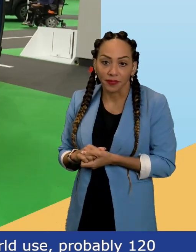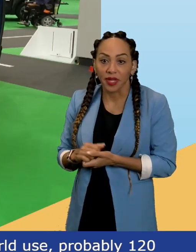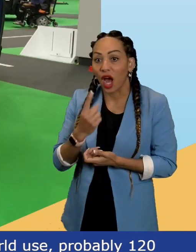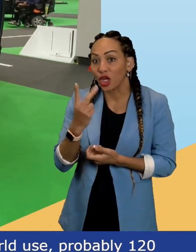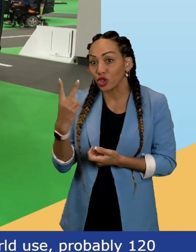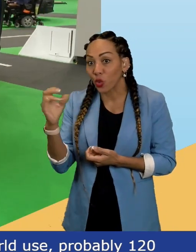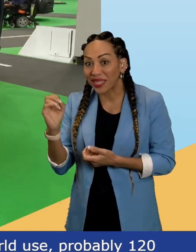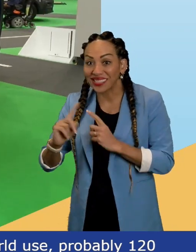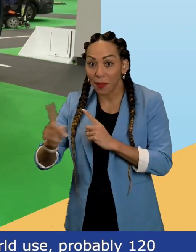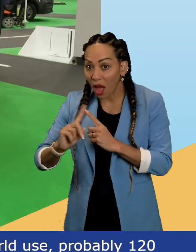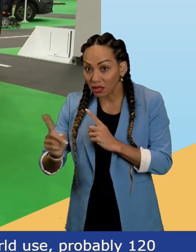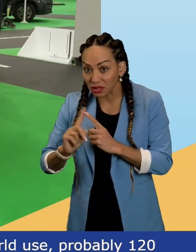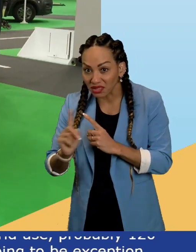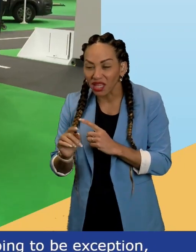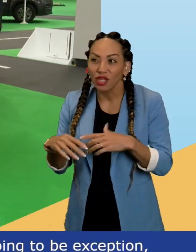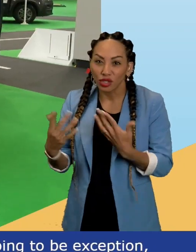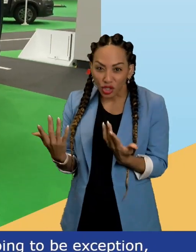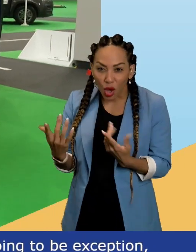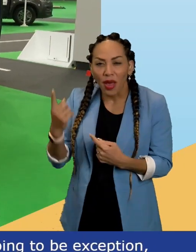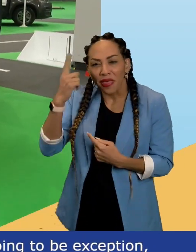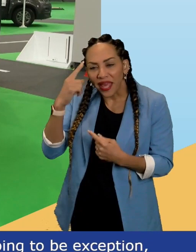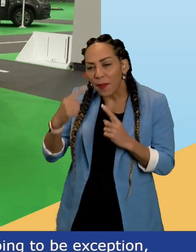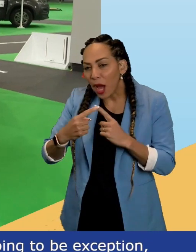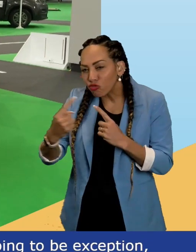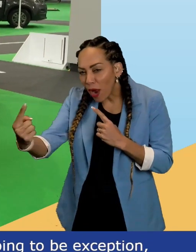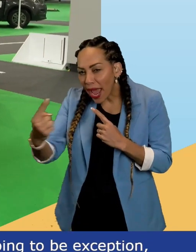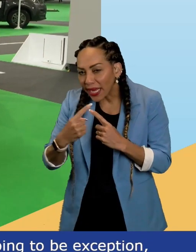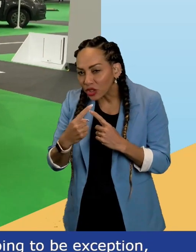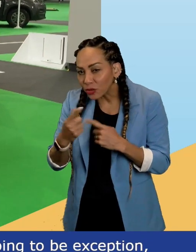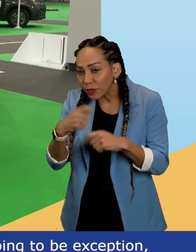really just think about whether the range is going to cause you any problems